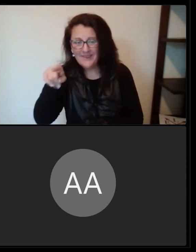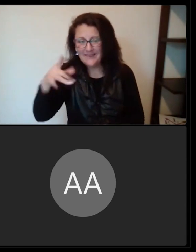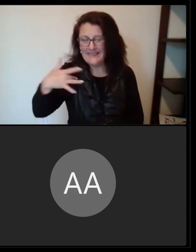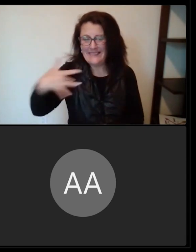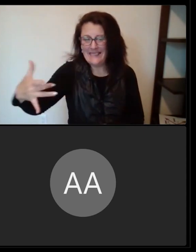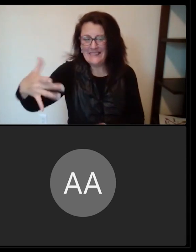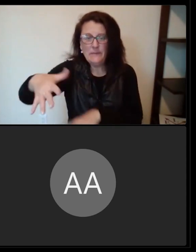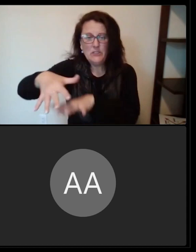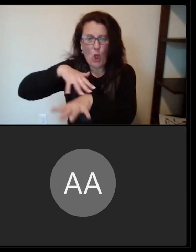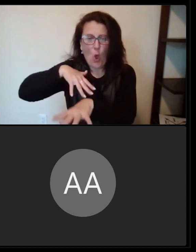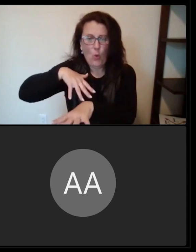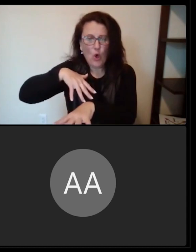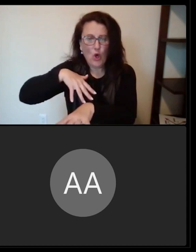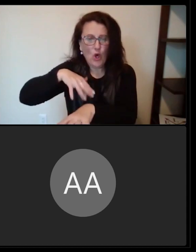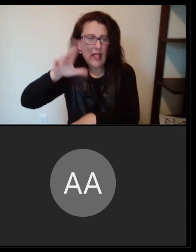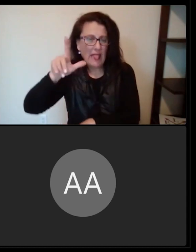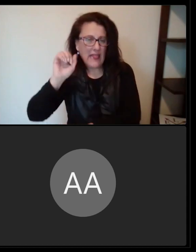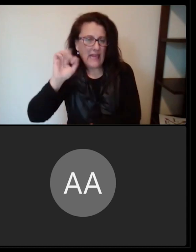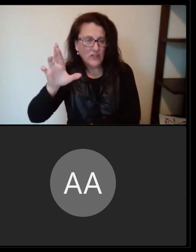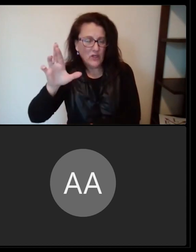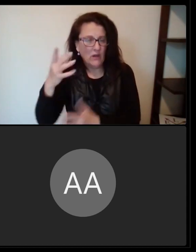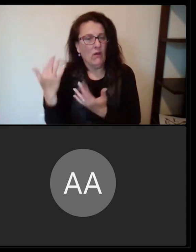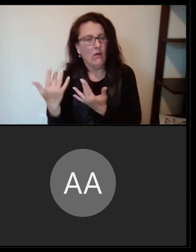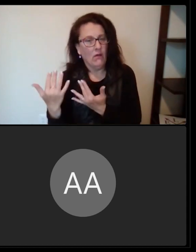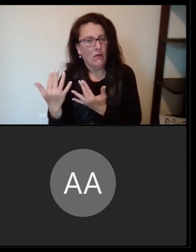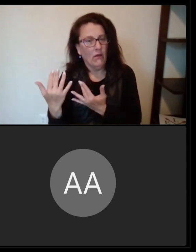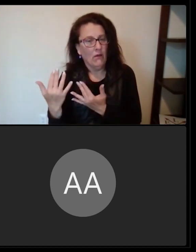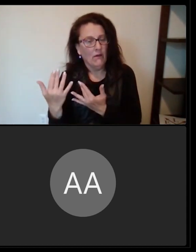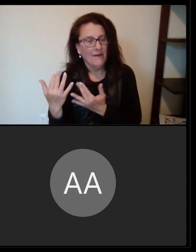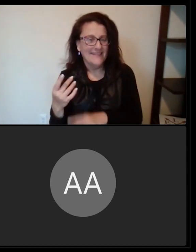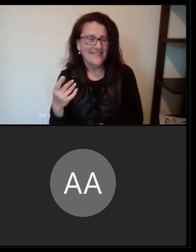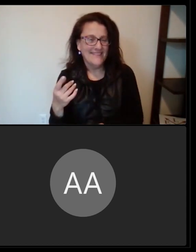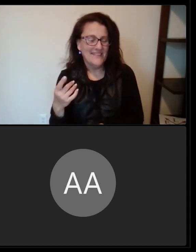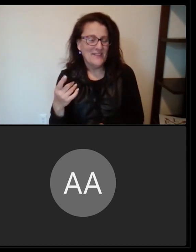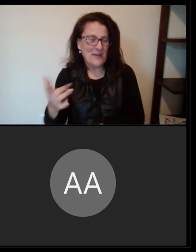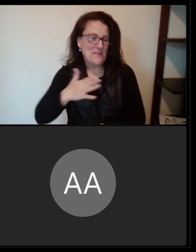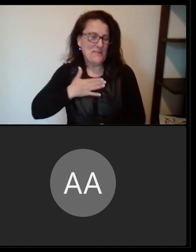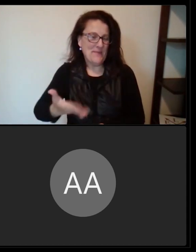laser, honestly. Even ClearVote itself admits to that.